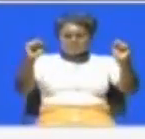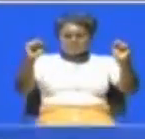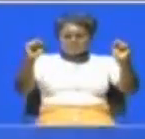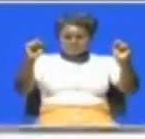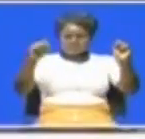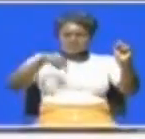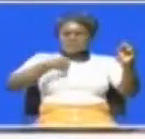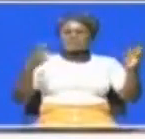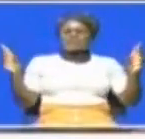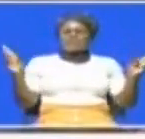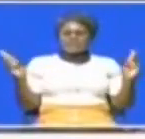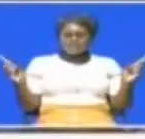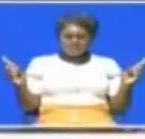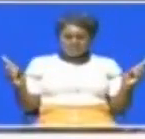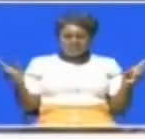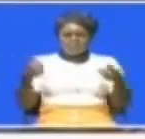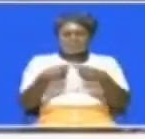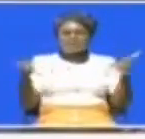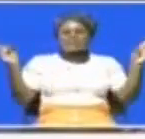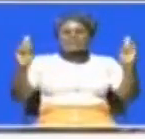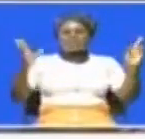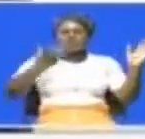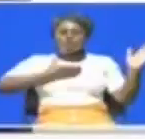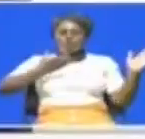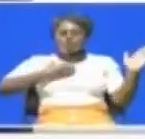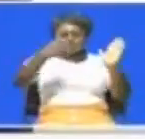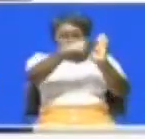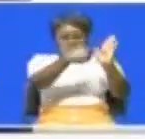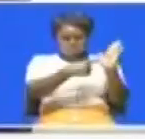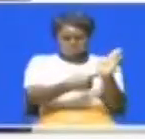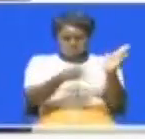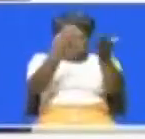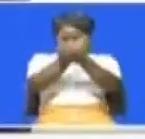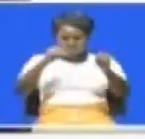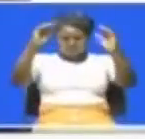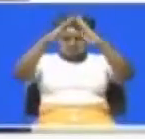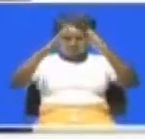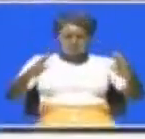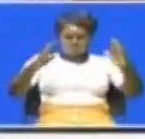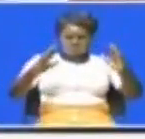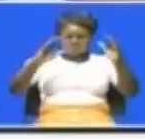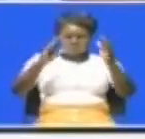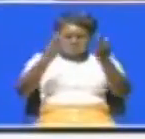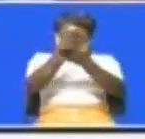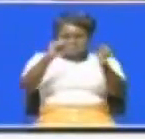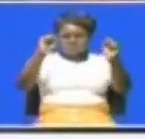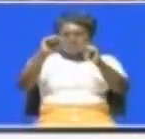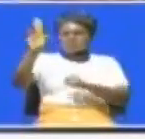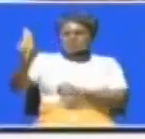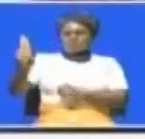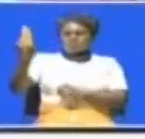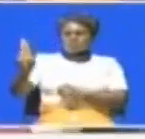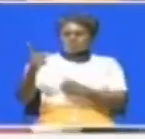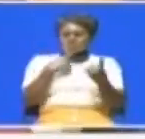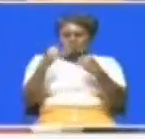We are ready. But we are ready on our own terms. But at State House Nairobi, President Uhuru Kenyatta was talking